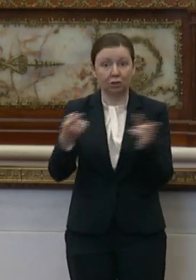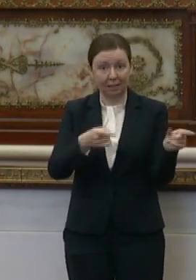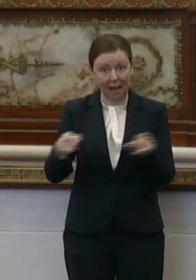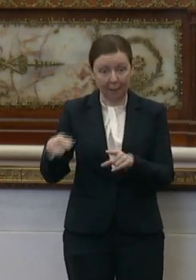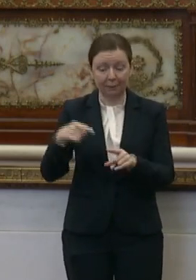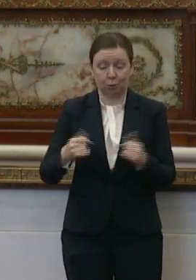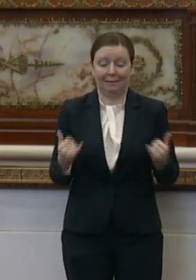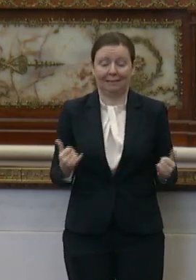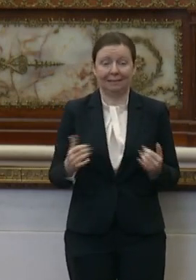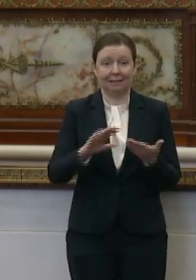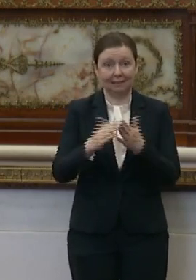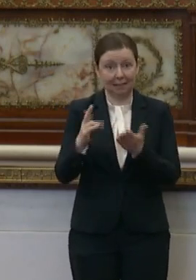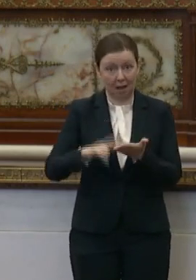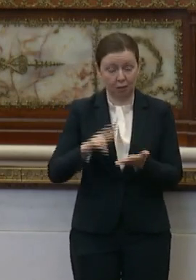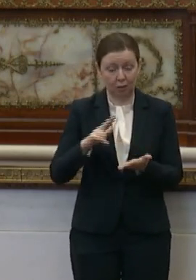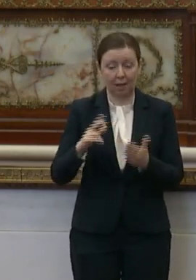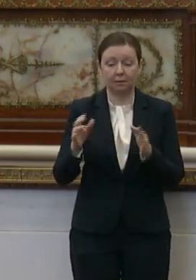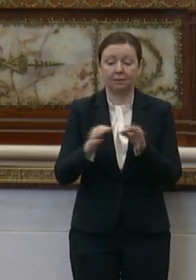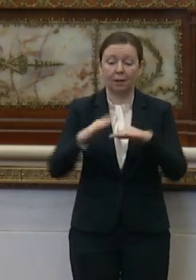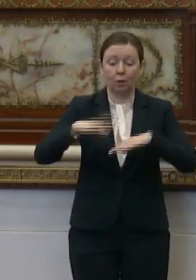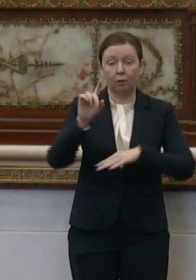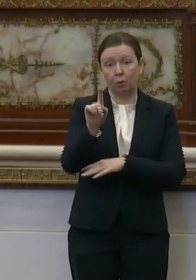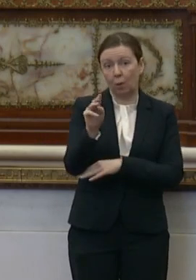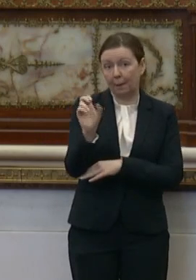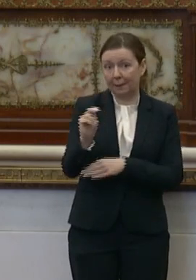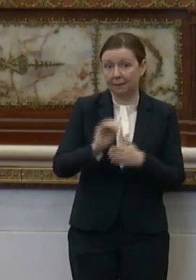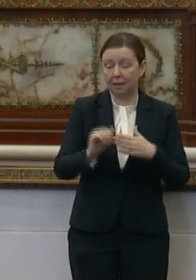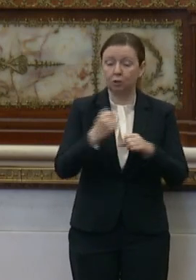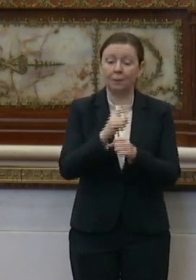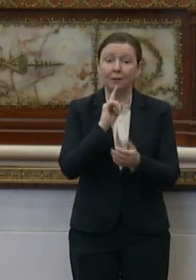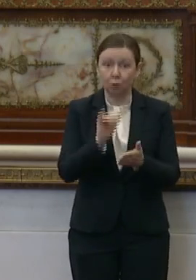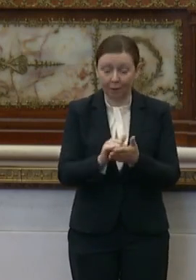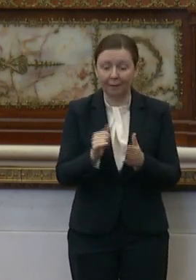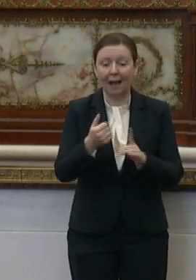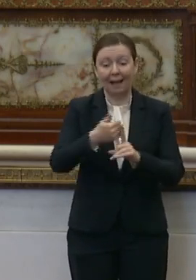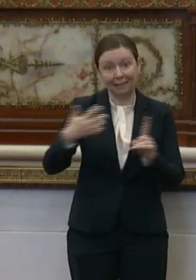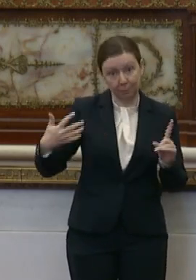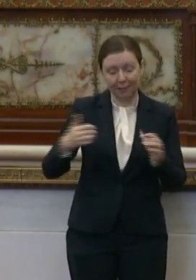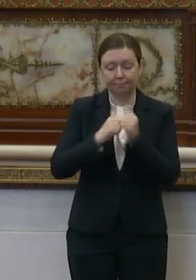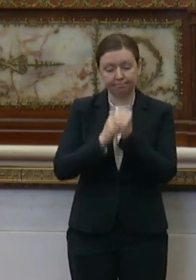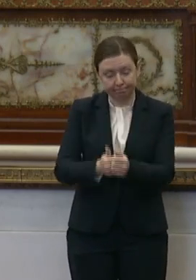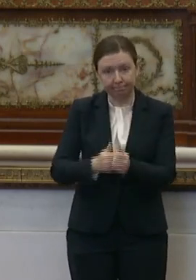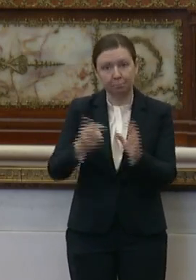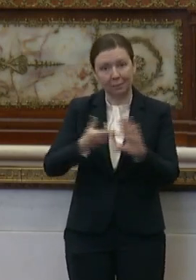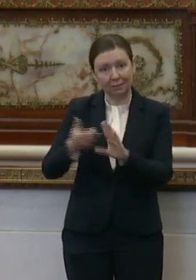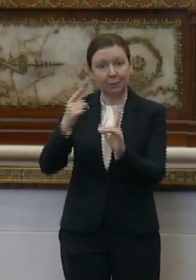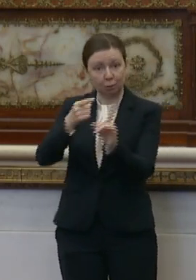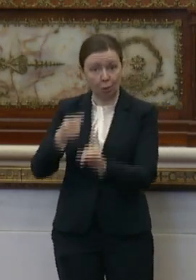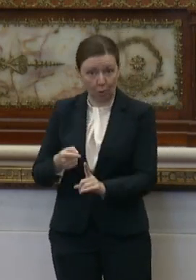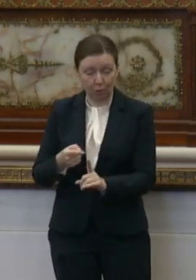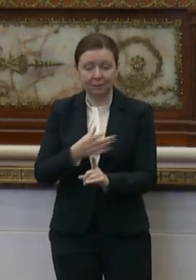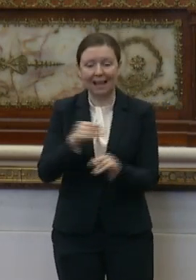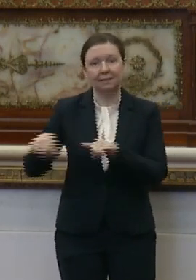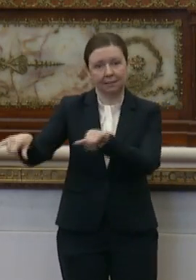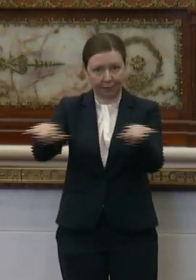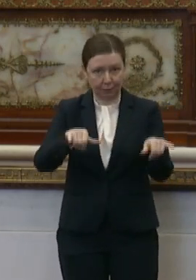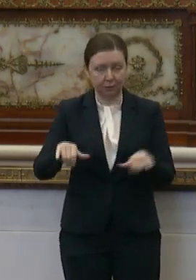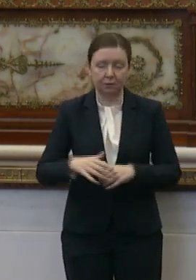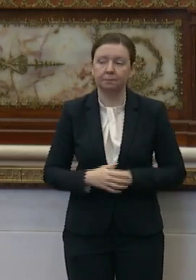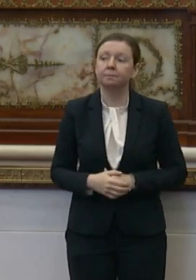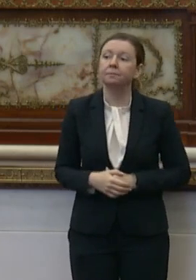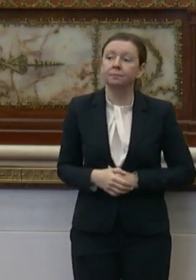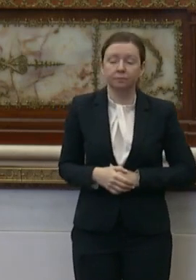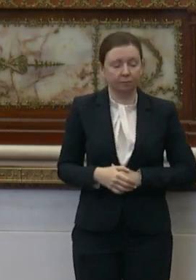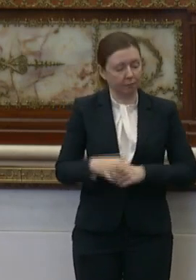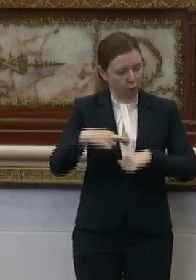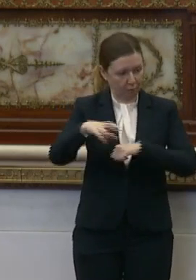city contracts valued over $1 million to ensure expansions adhere to participation goals and standards.